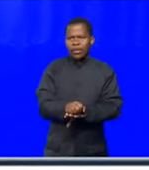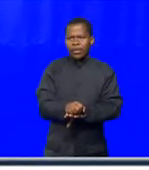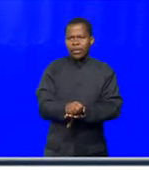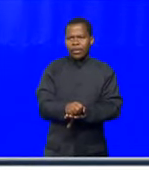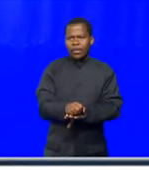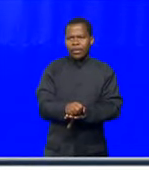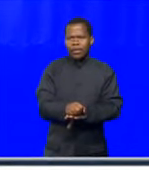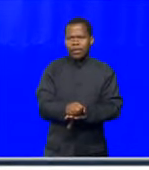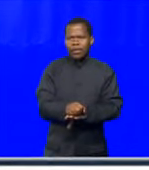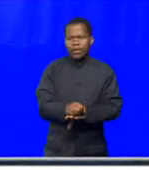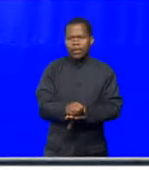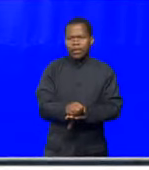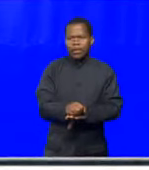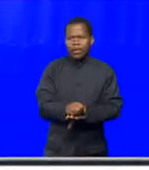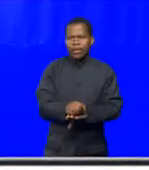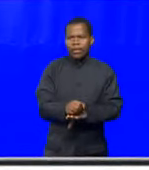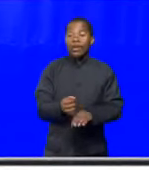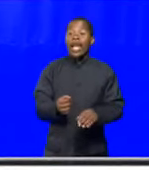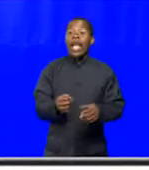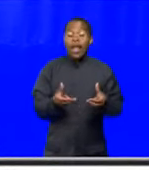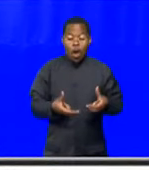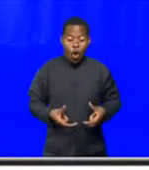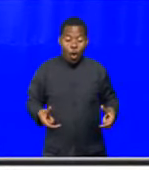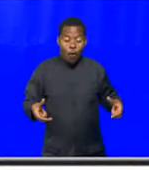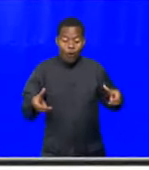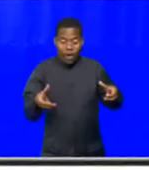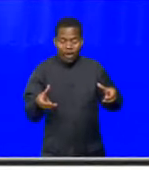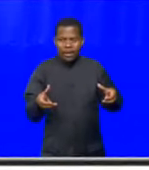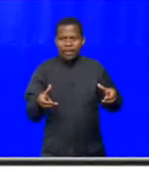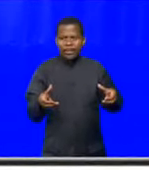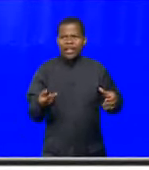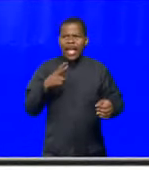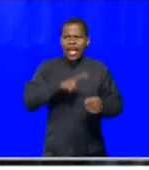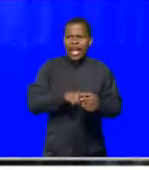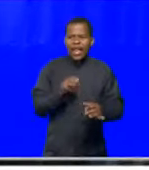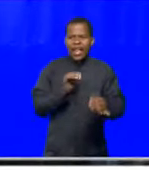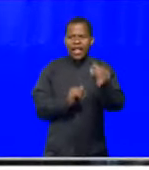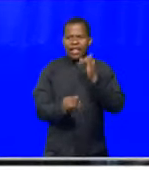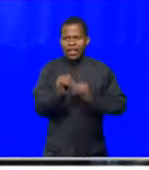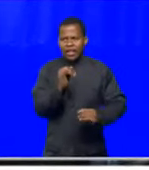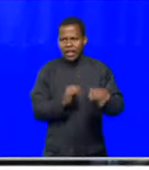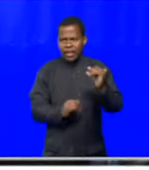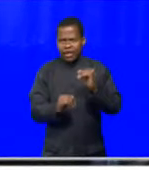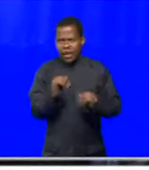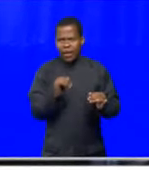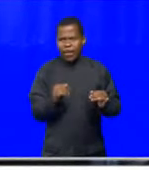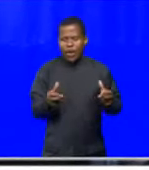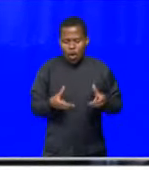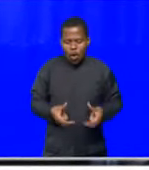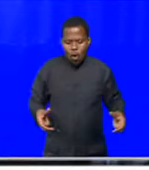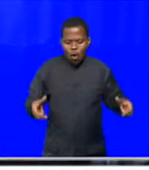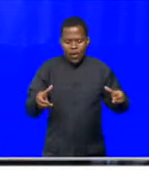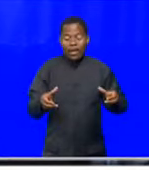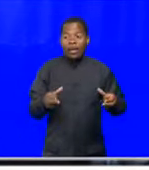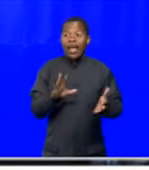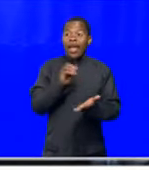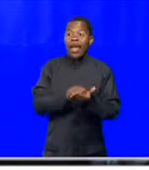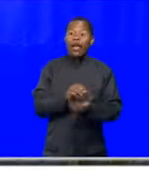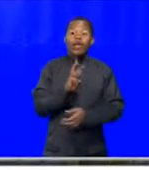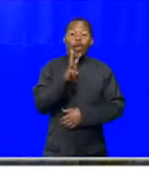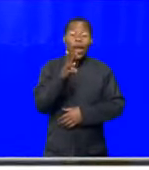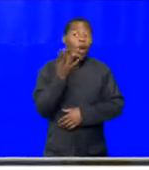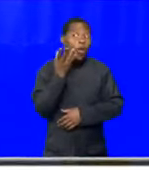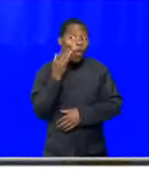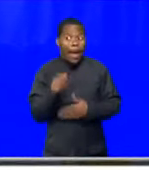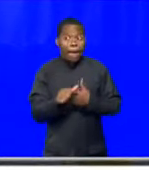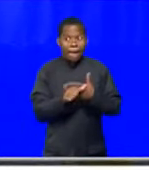radio frequency spectrum. This conference will be followed by the International Telecommunications Radio Communication Conference in November, which will be